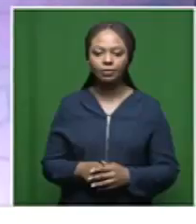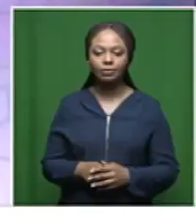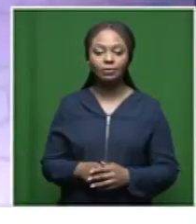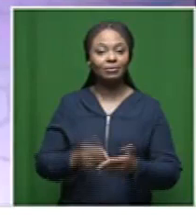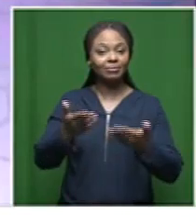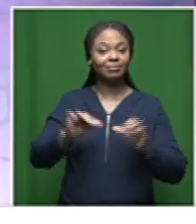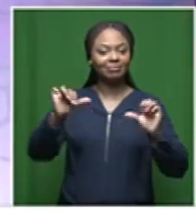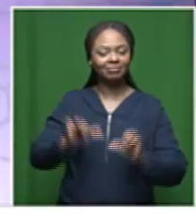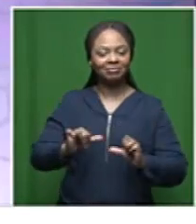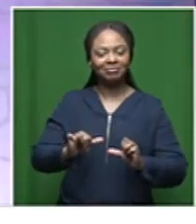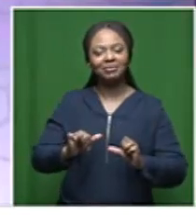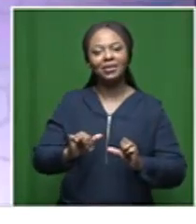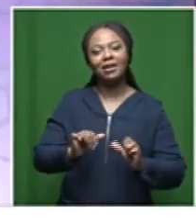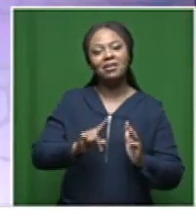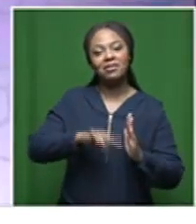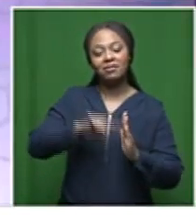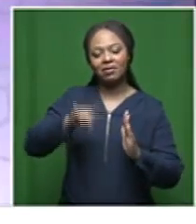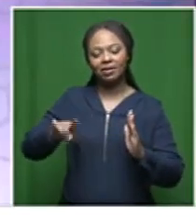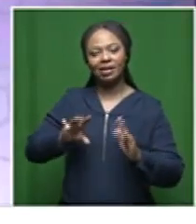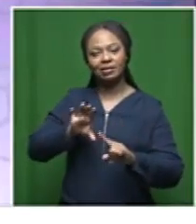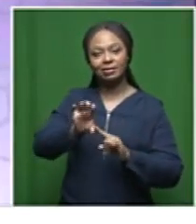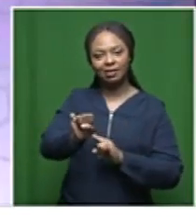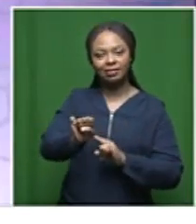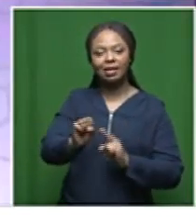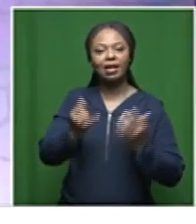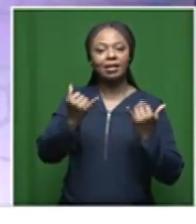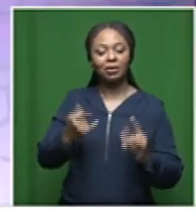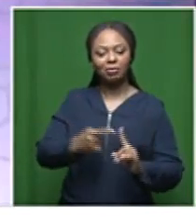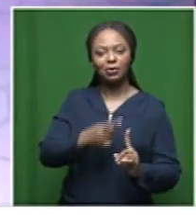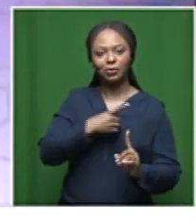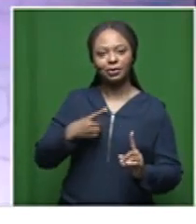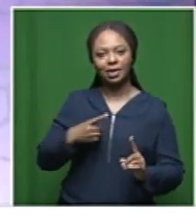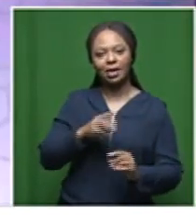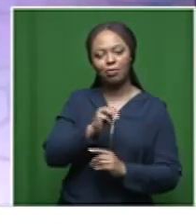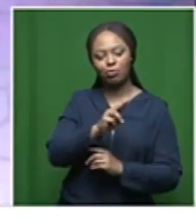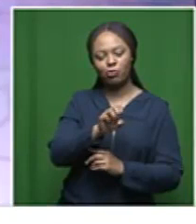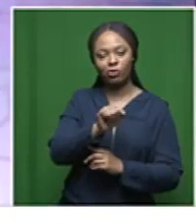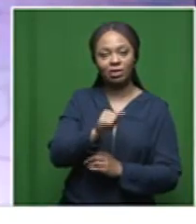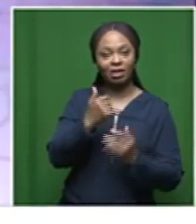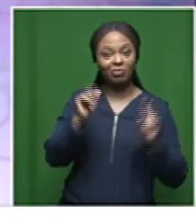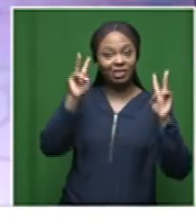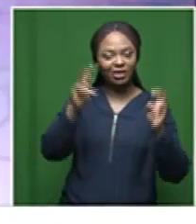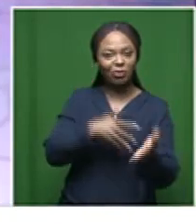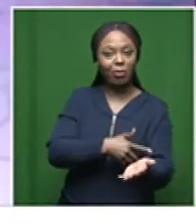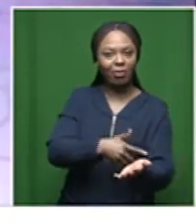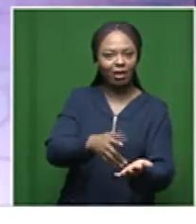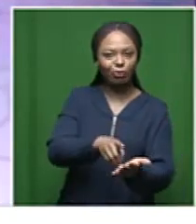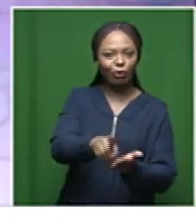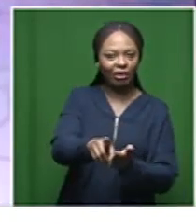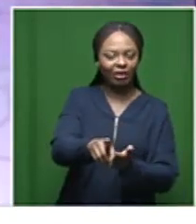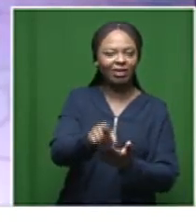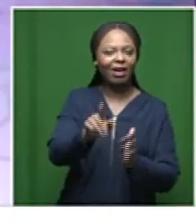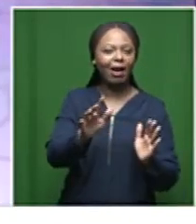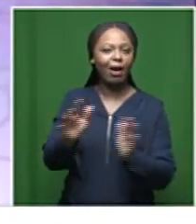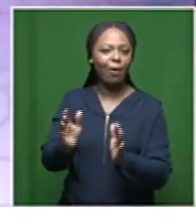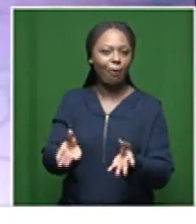Welcome back to Vital Signs. I'm Dr. Musamtombe, and I'm trying to sikhuluma ngendaba zegazi. Sikhuluma ngokudonate and all that you could do to get the